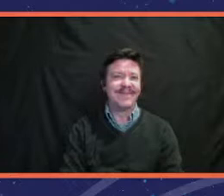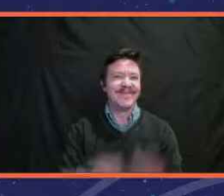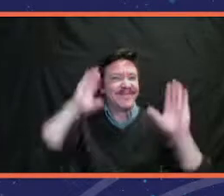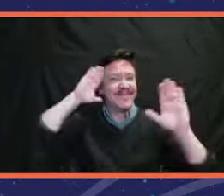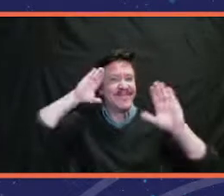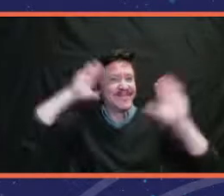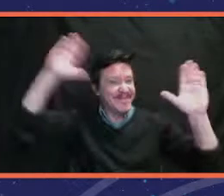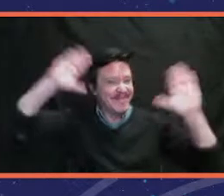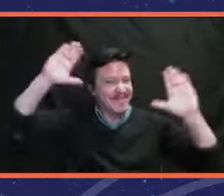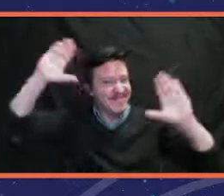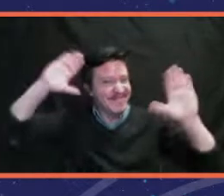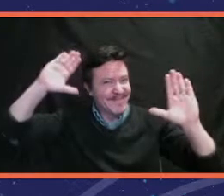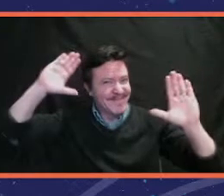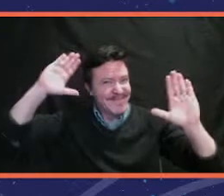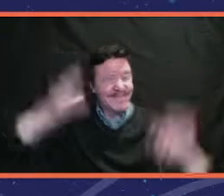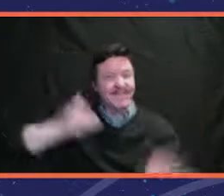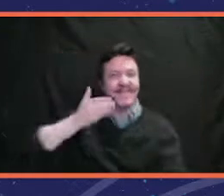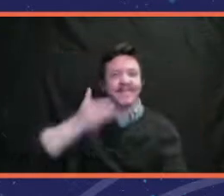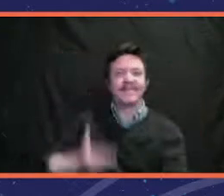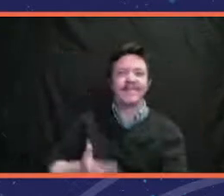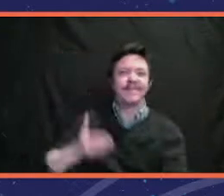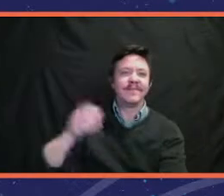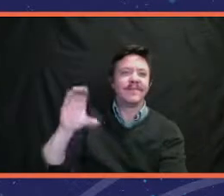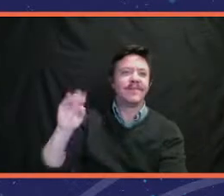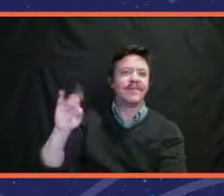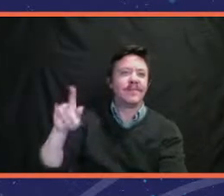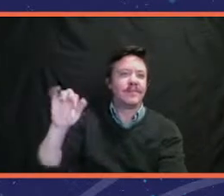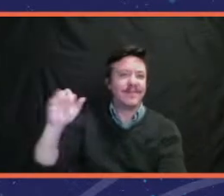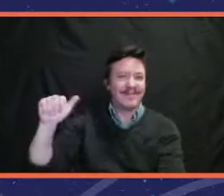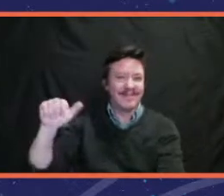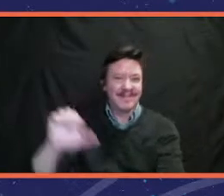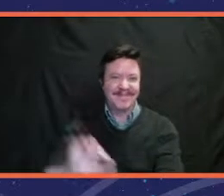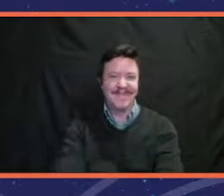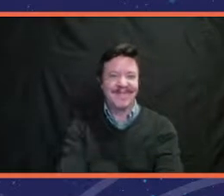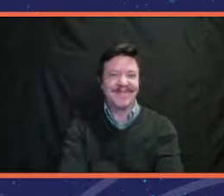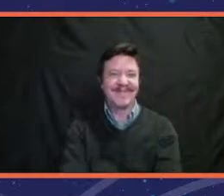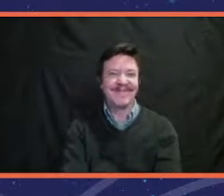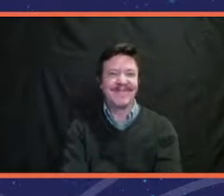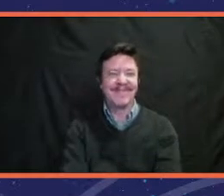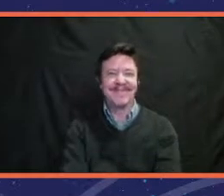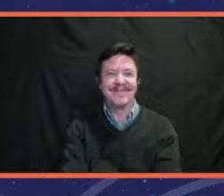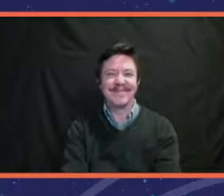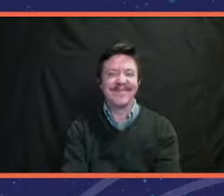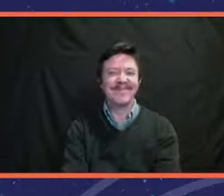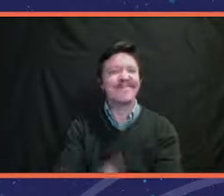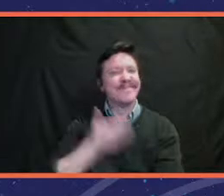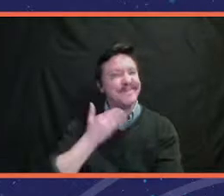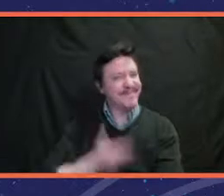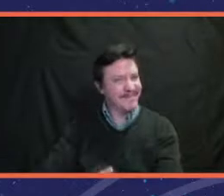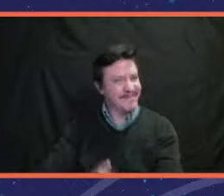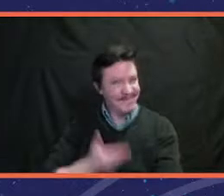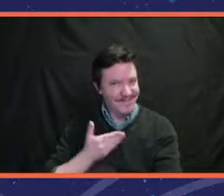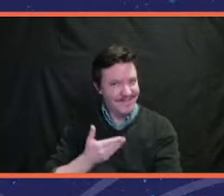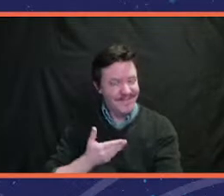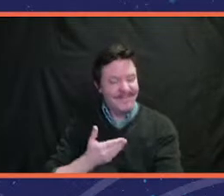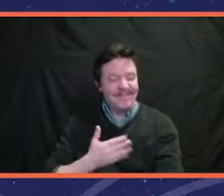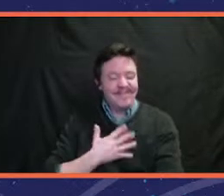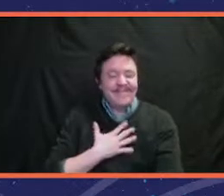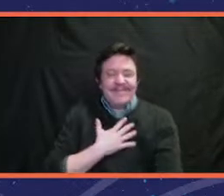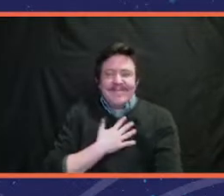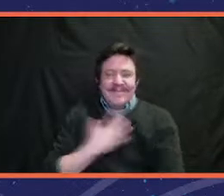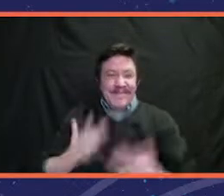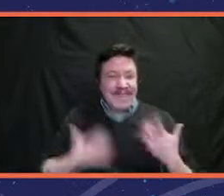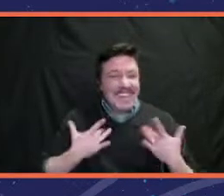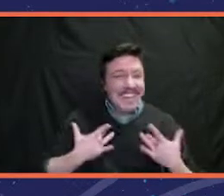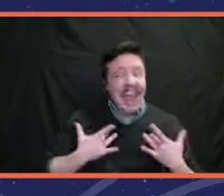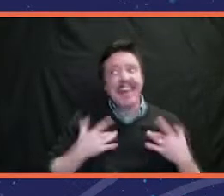Hello, my name is Coco Pela, and I am so very excited and nervous to be here with